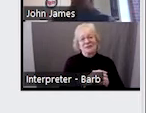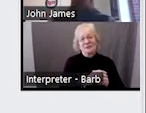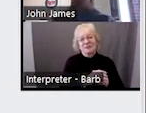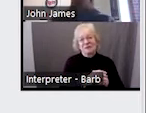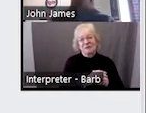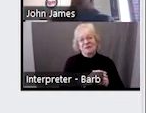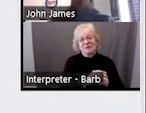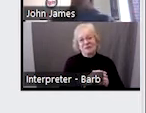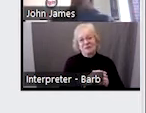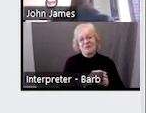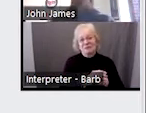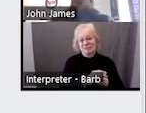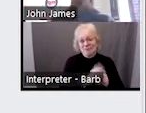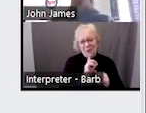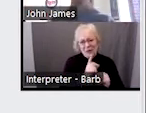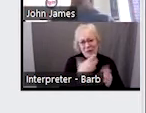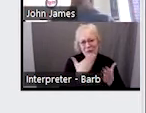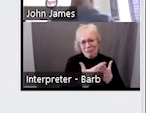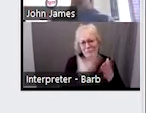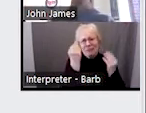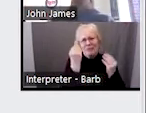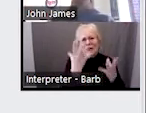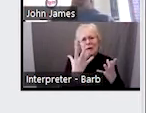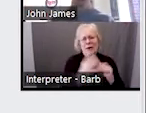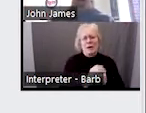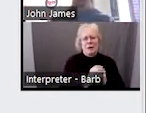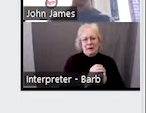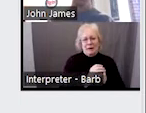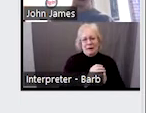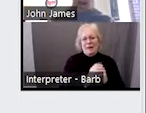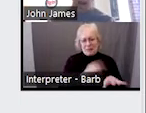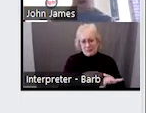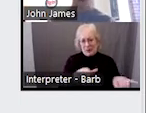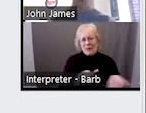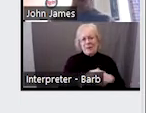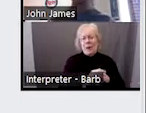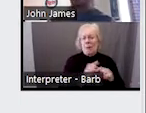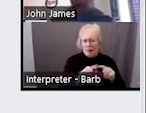it was informative, but very long at the same time. And